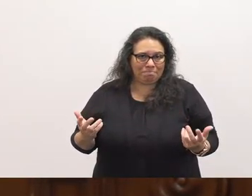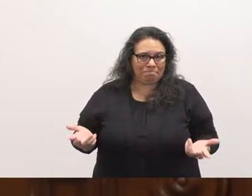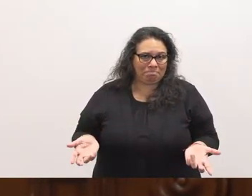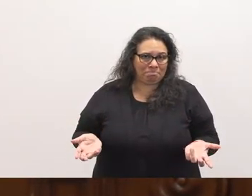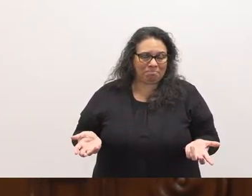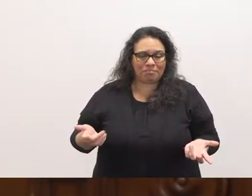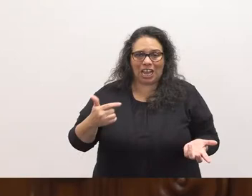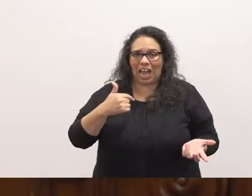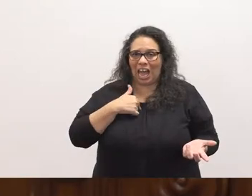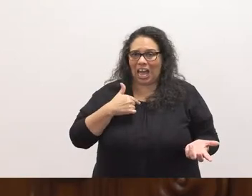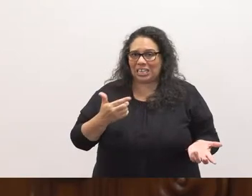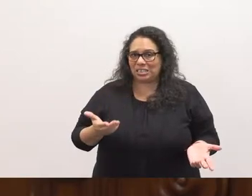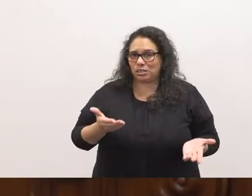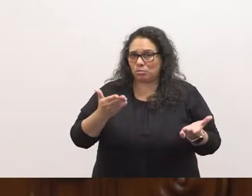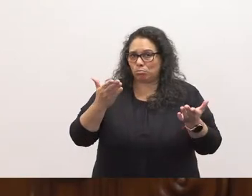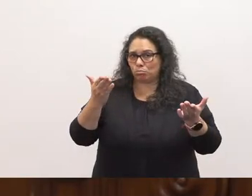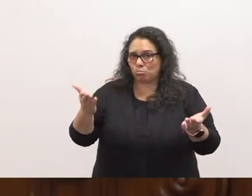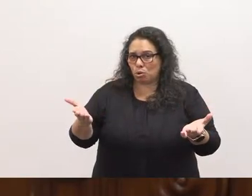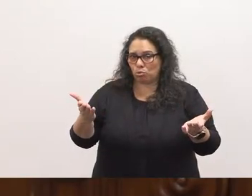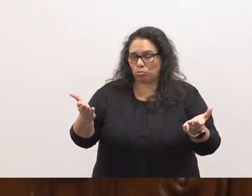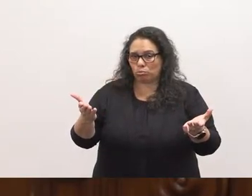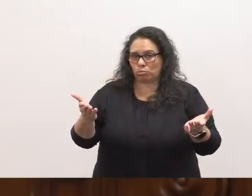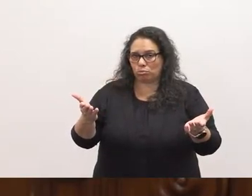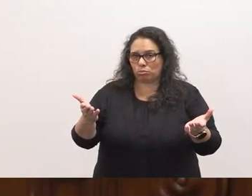I suppose we can,